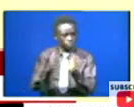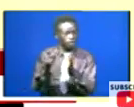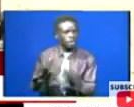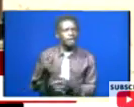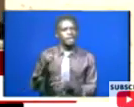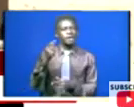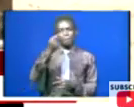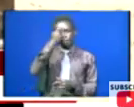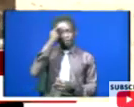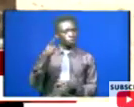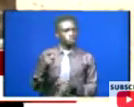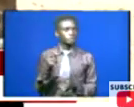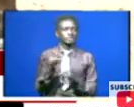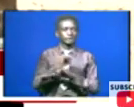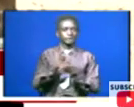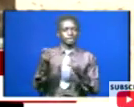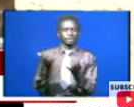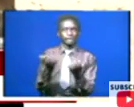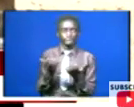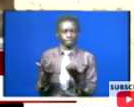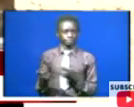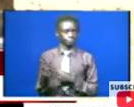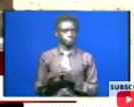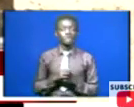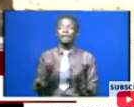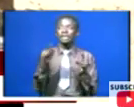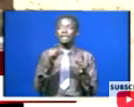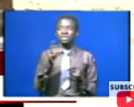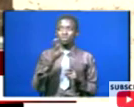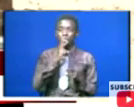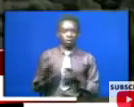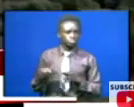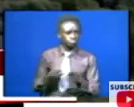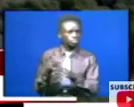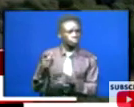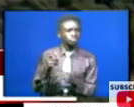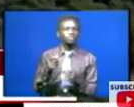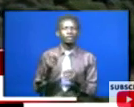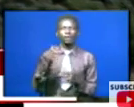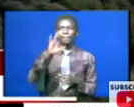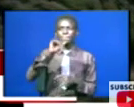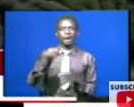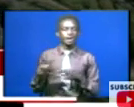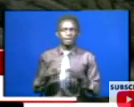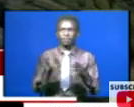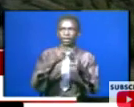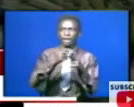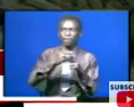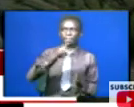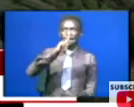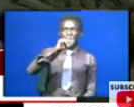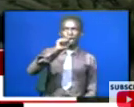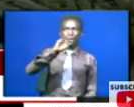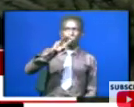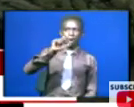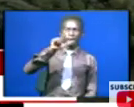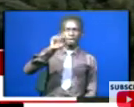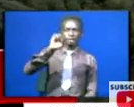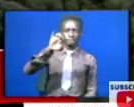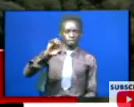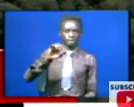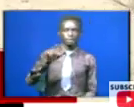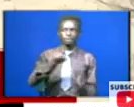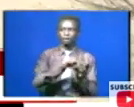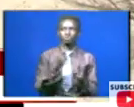fragility. The aquifer is recharged by River Kawalase, with its catchment on Loima Hills Forest and